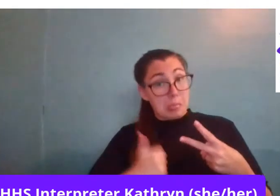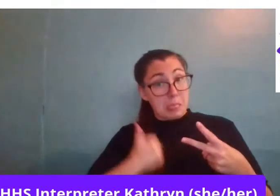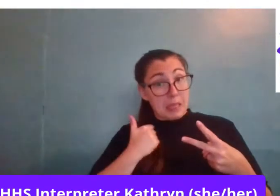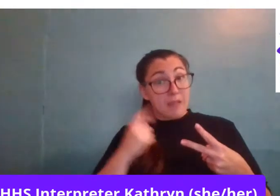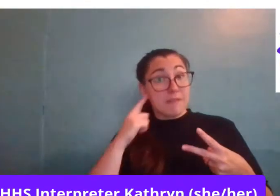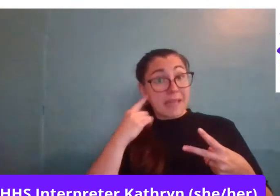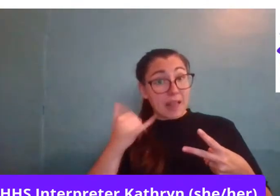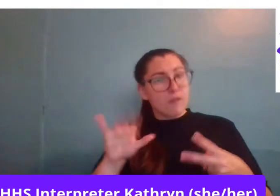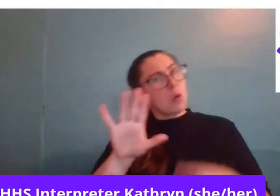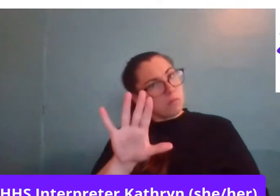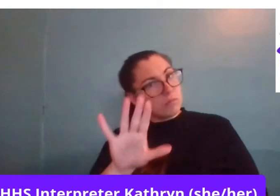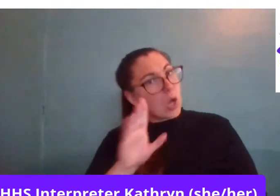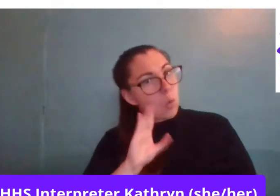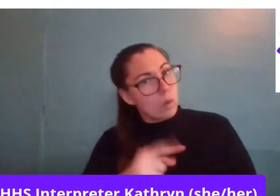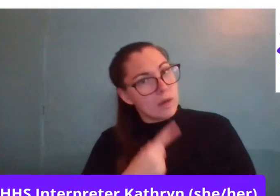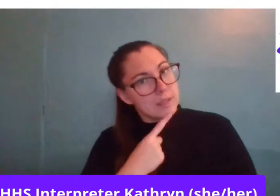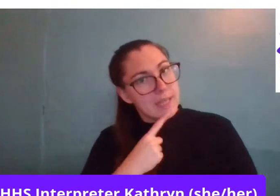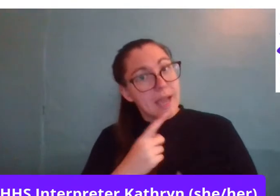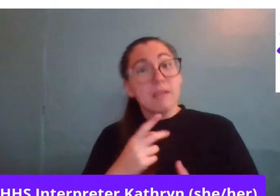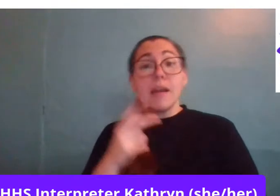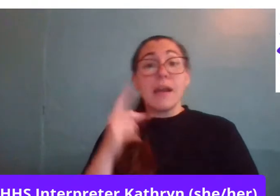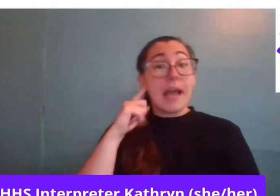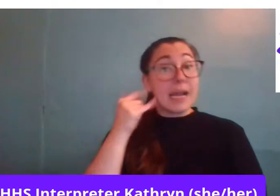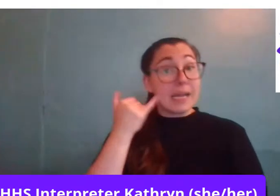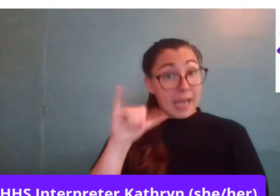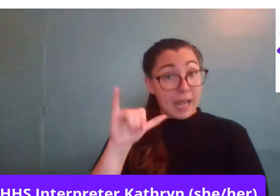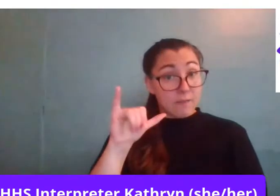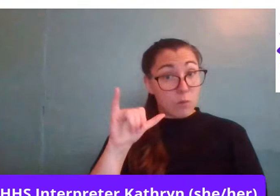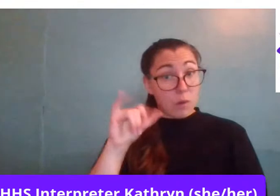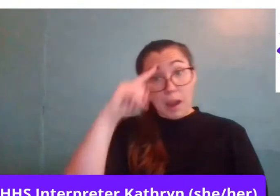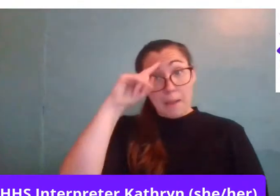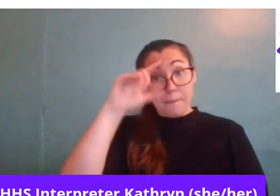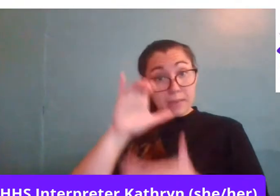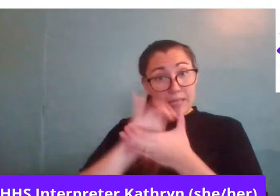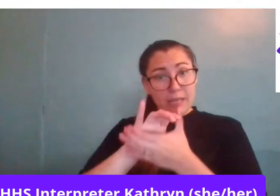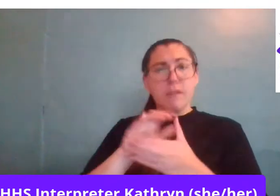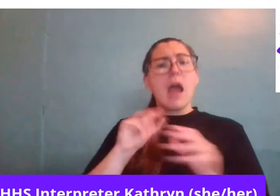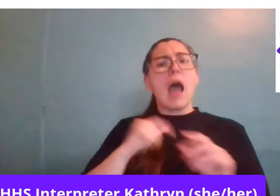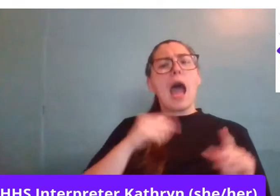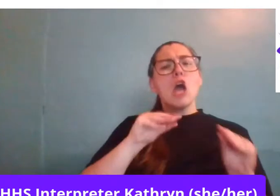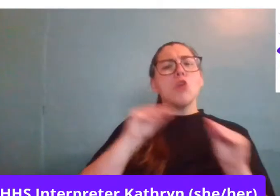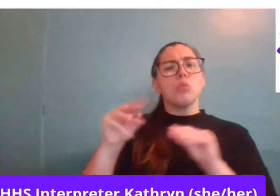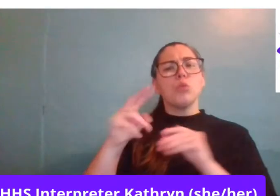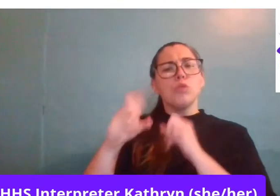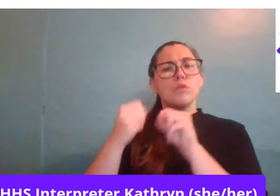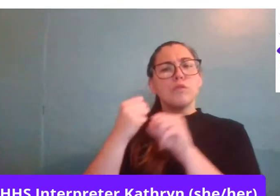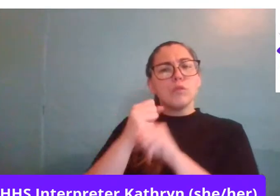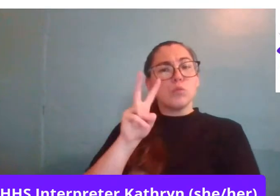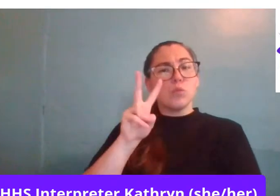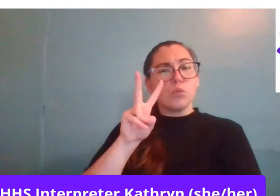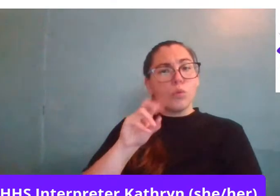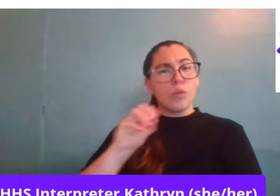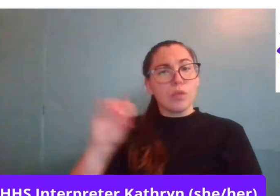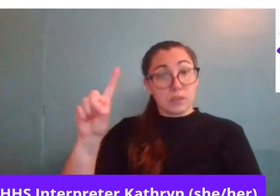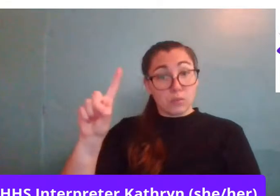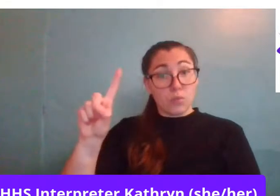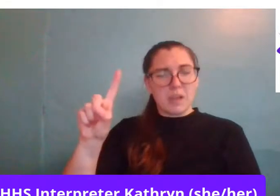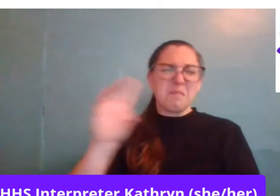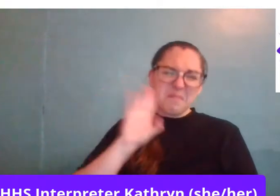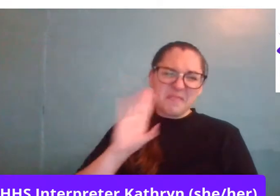say this: California, I believe, I had moved there in 2001, and that will be mentioned later on tonight.